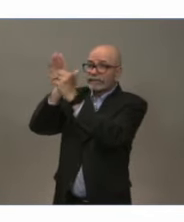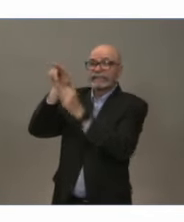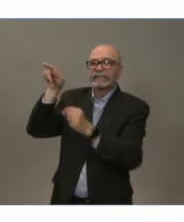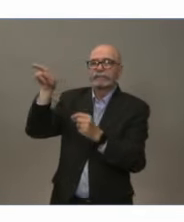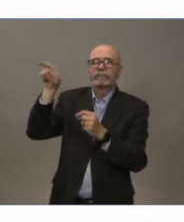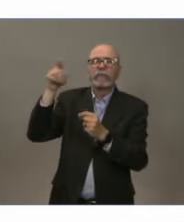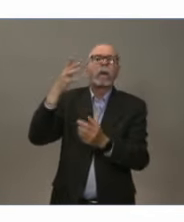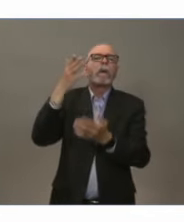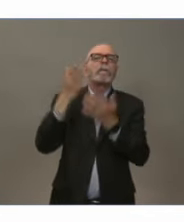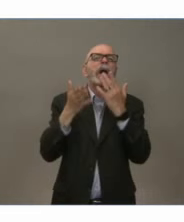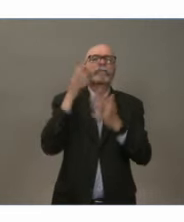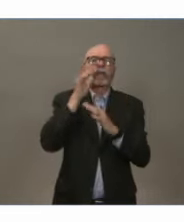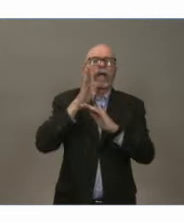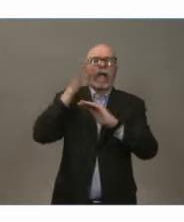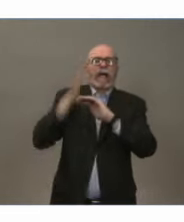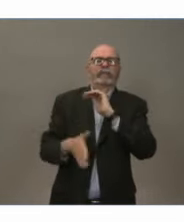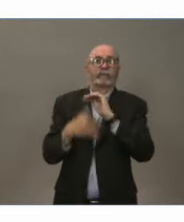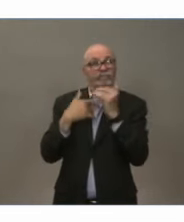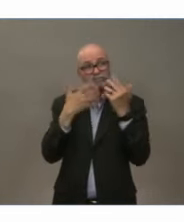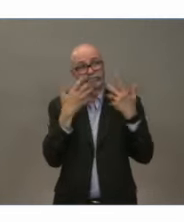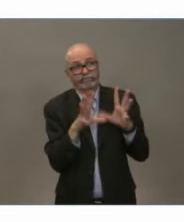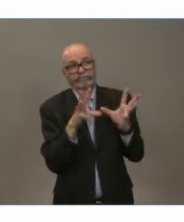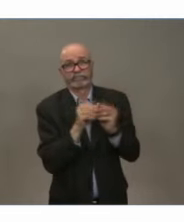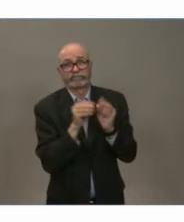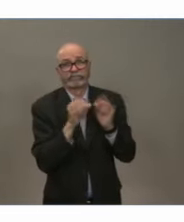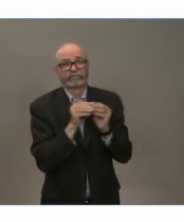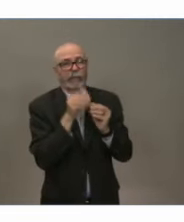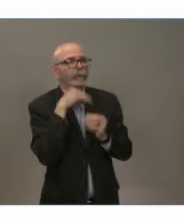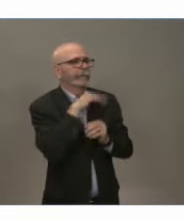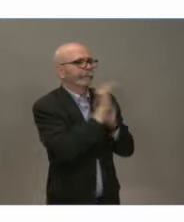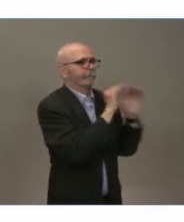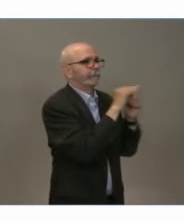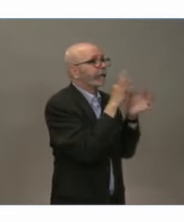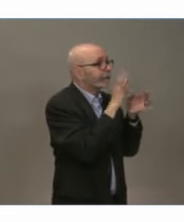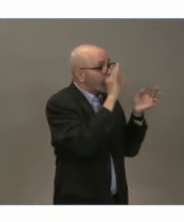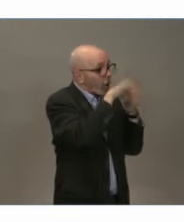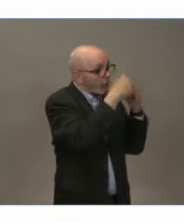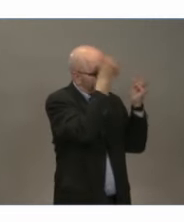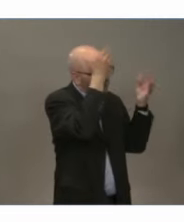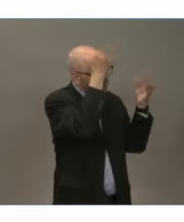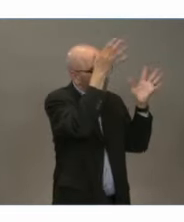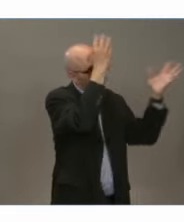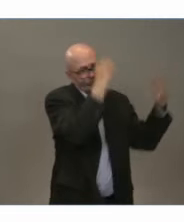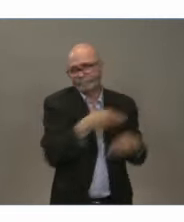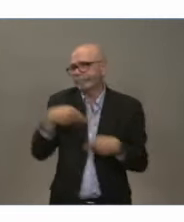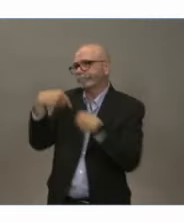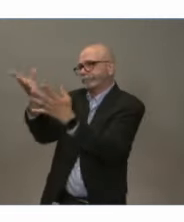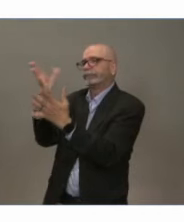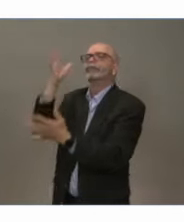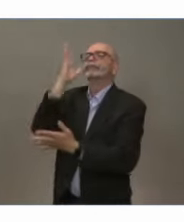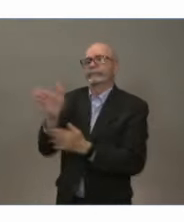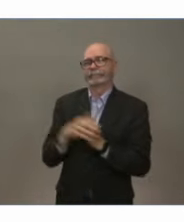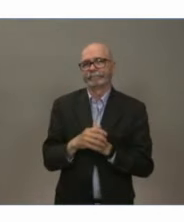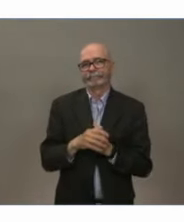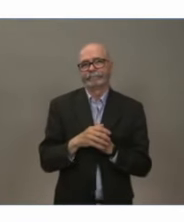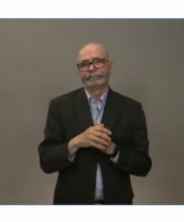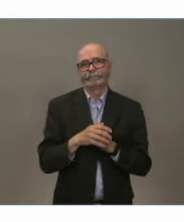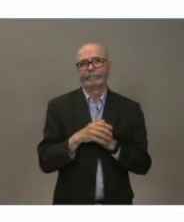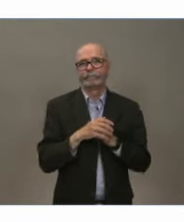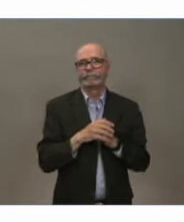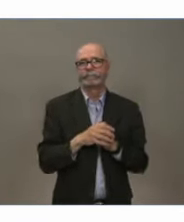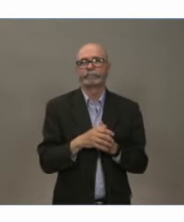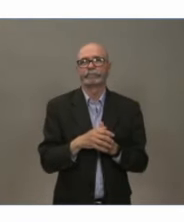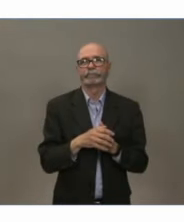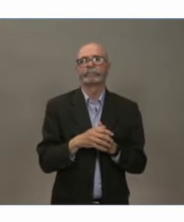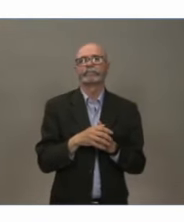more specific numbers you're looking for. Thanks, Jake. The Premier will come back to Cassandra's question. Yeah,